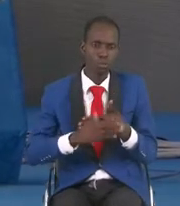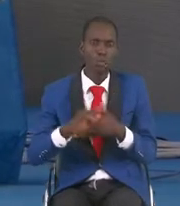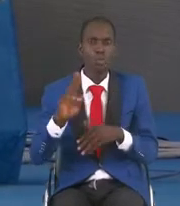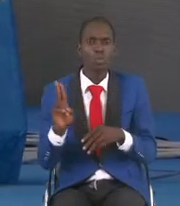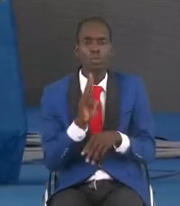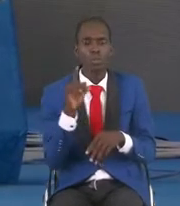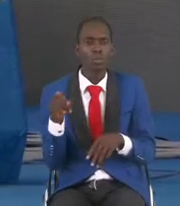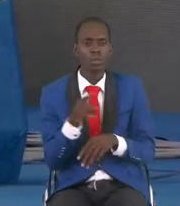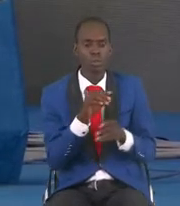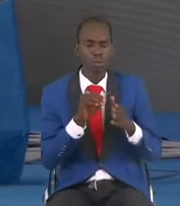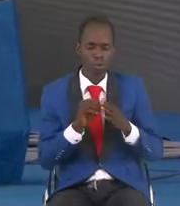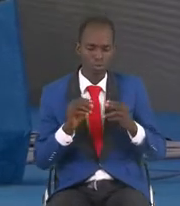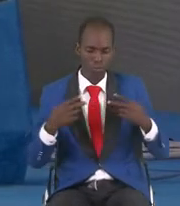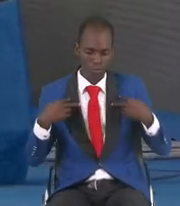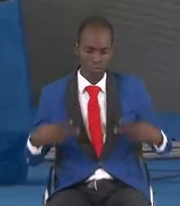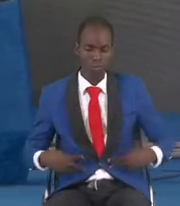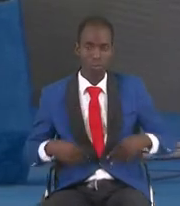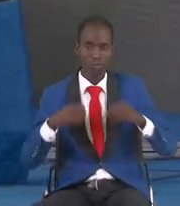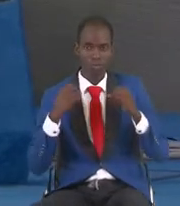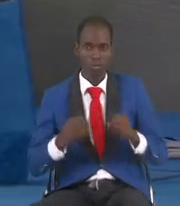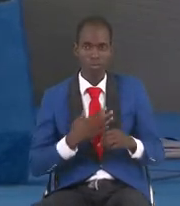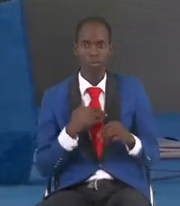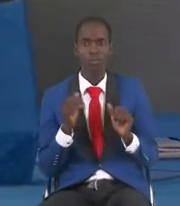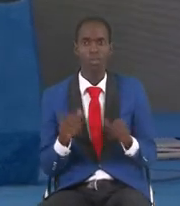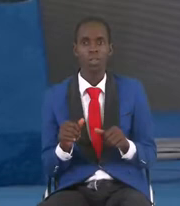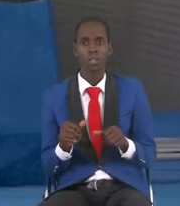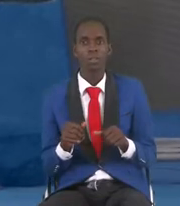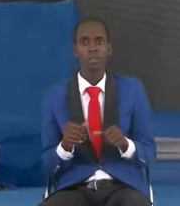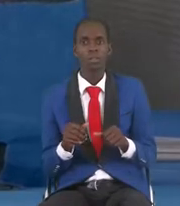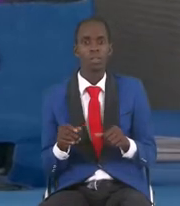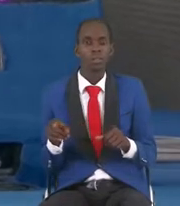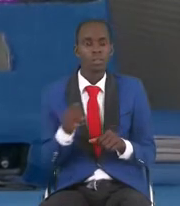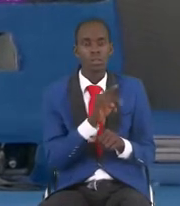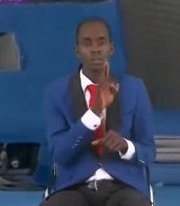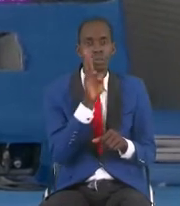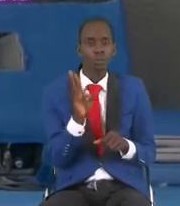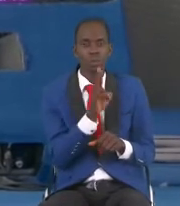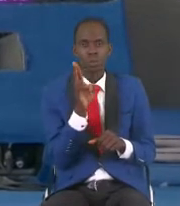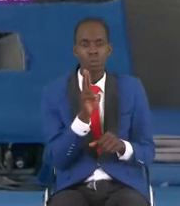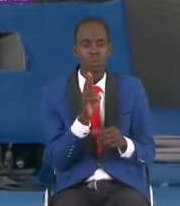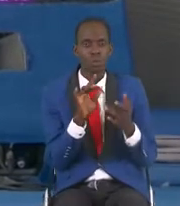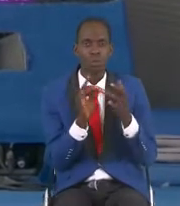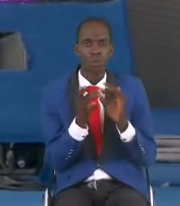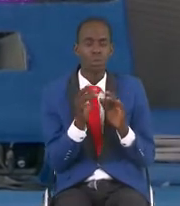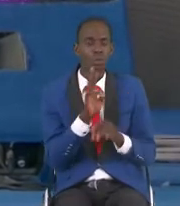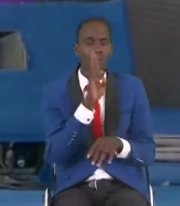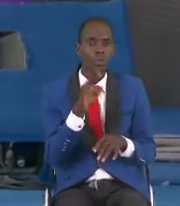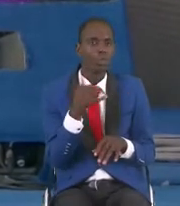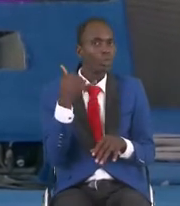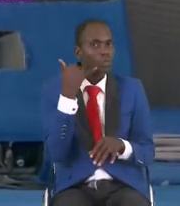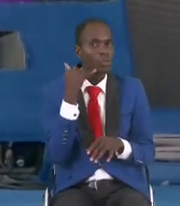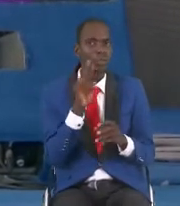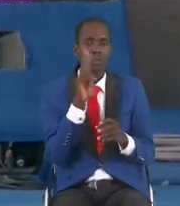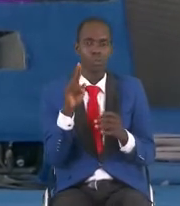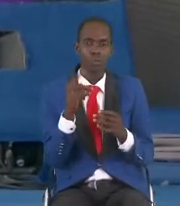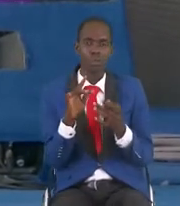their natural ability. They see technology, they use telephone, they use the media, and